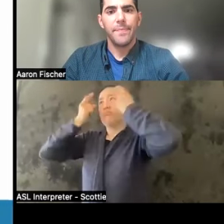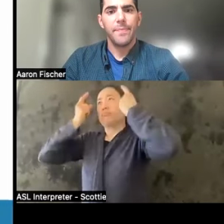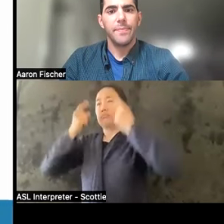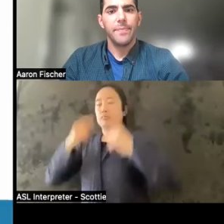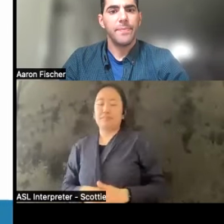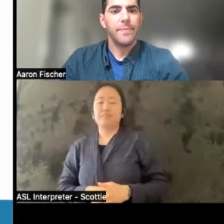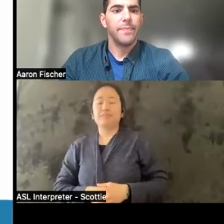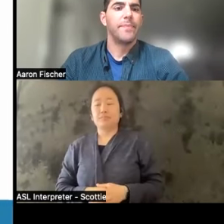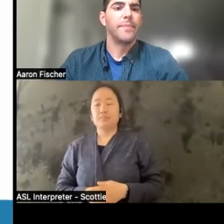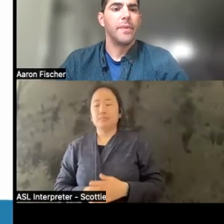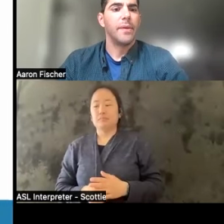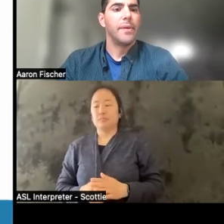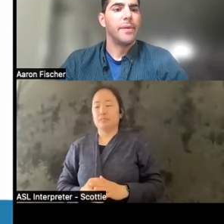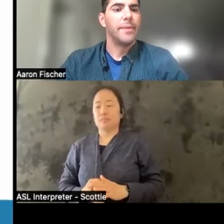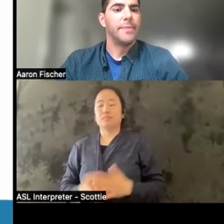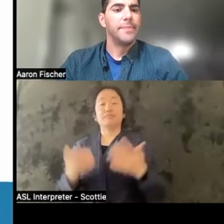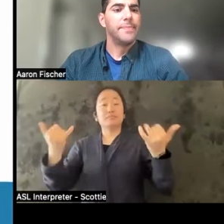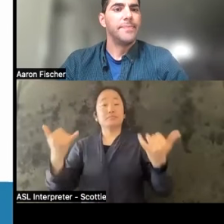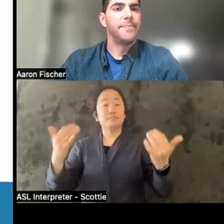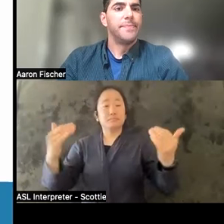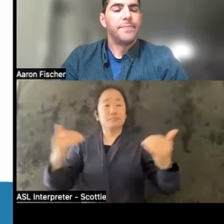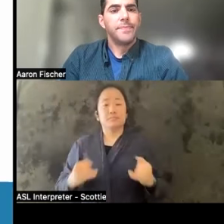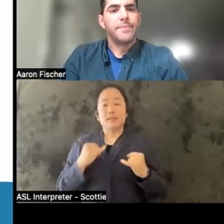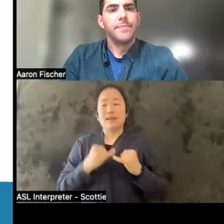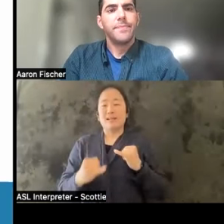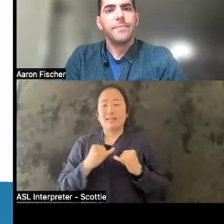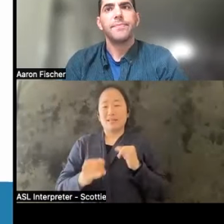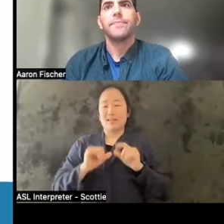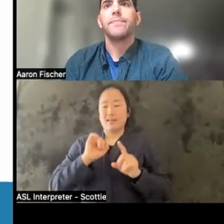Okay, I'm going to move on to our last case study.